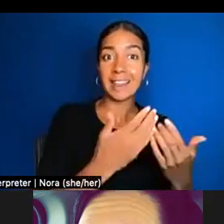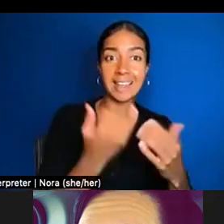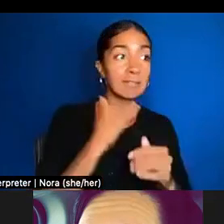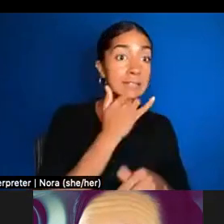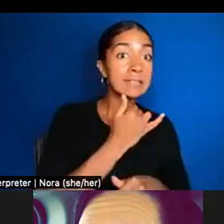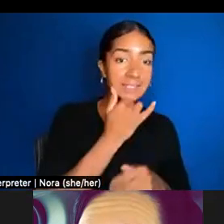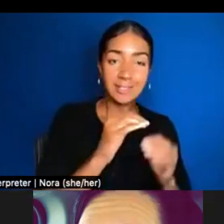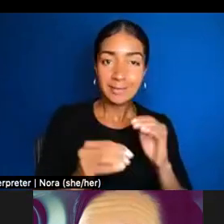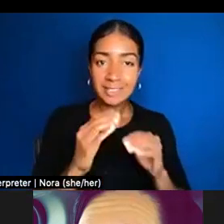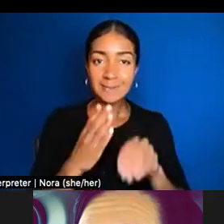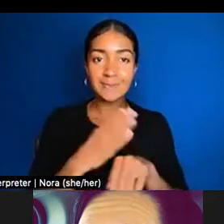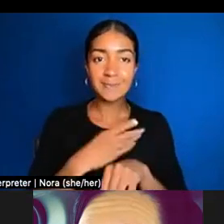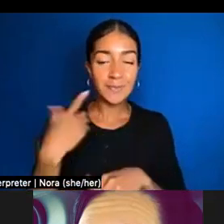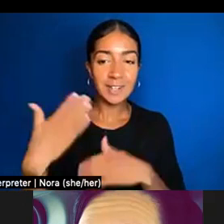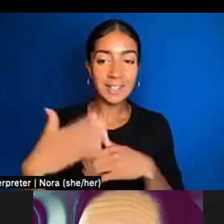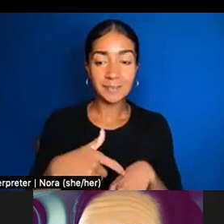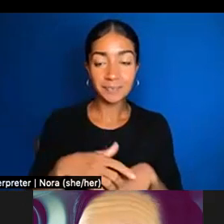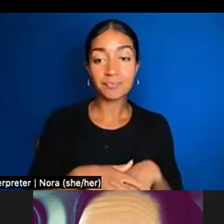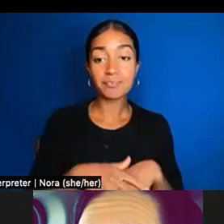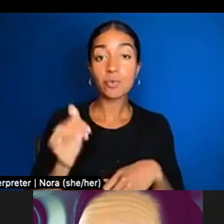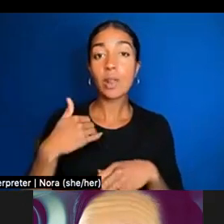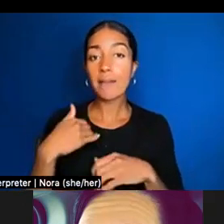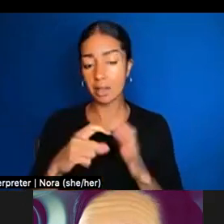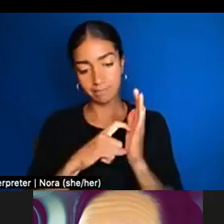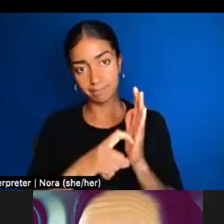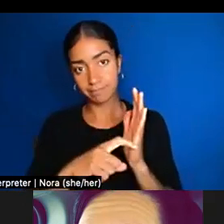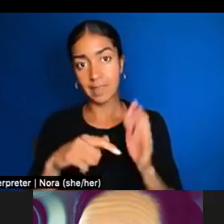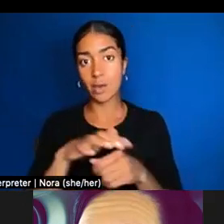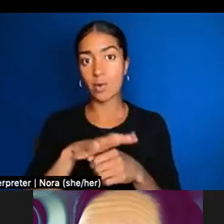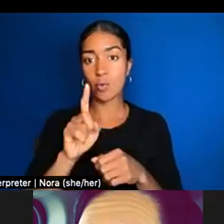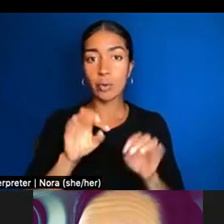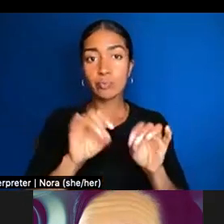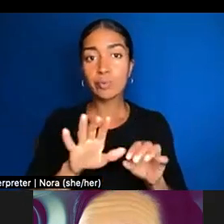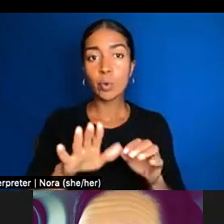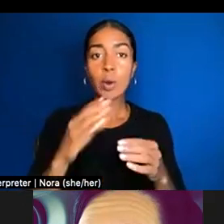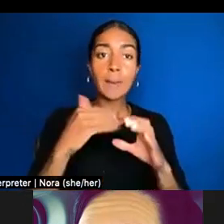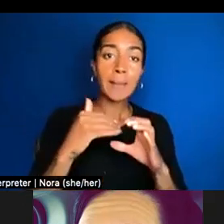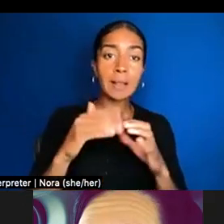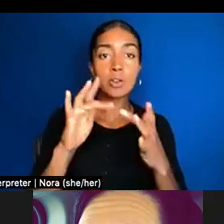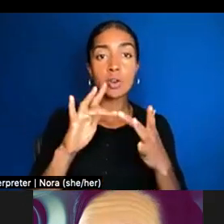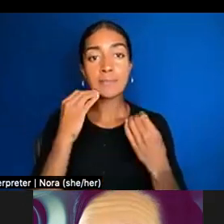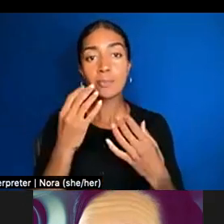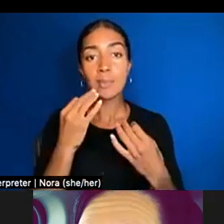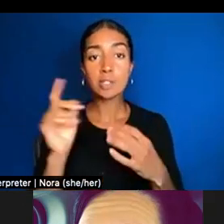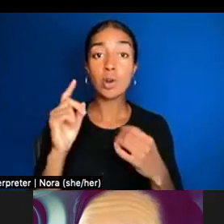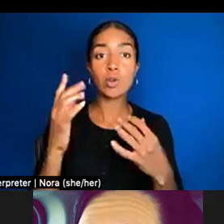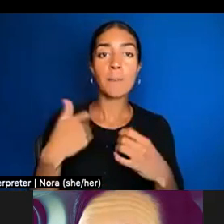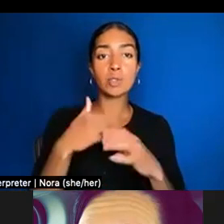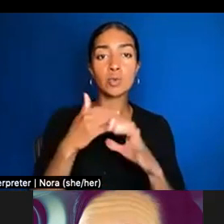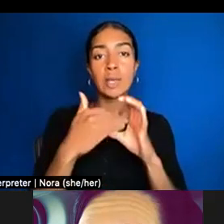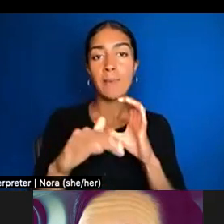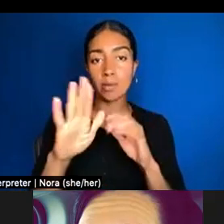be a section in there where you give me your email and your contact information of where you want me to email your certificate of